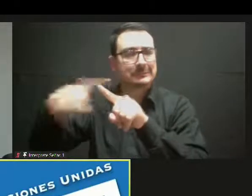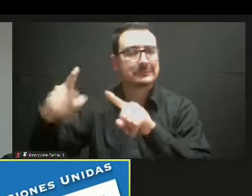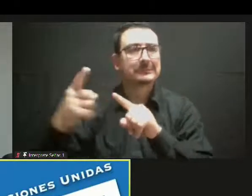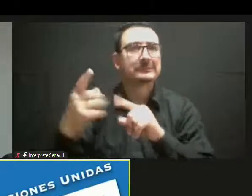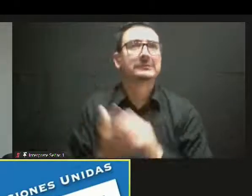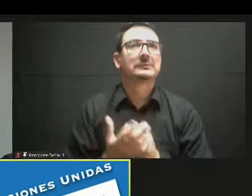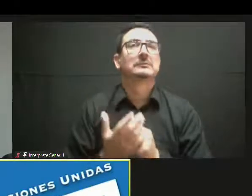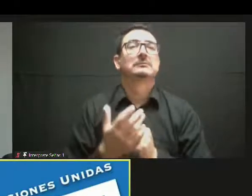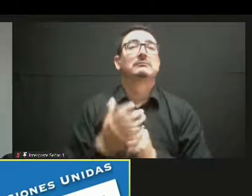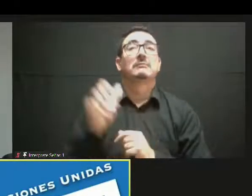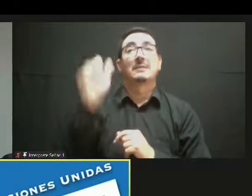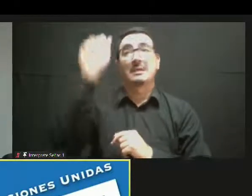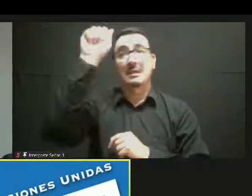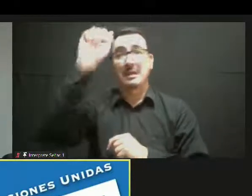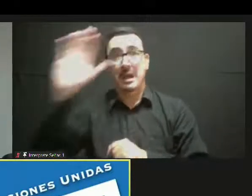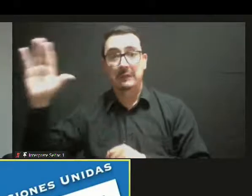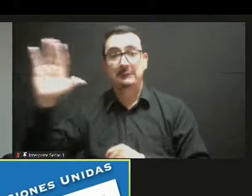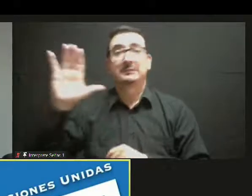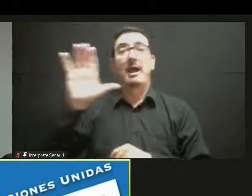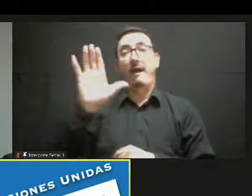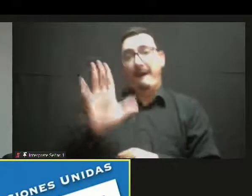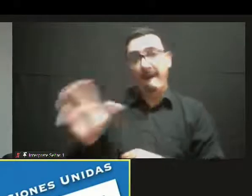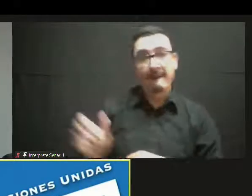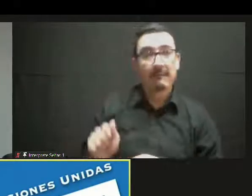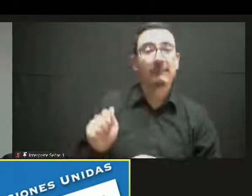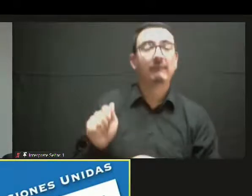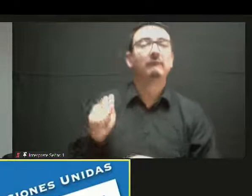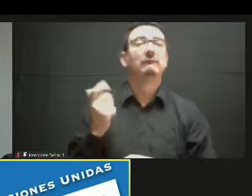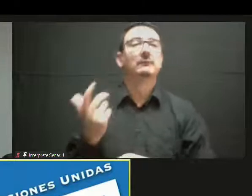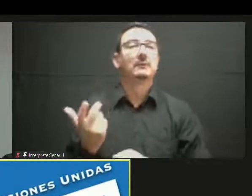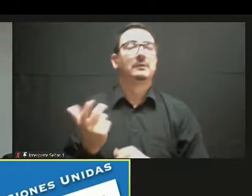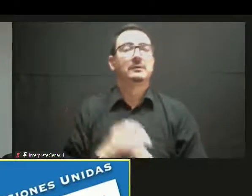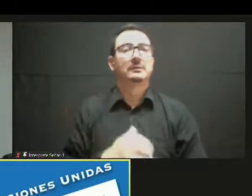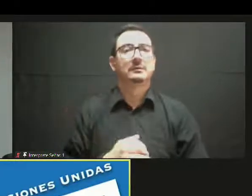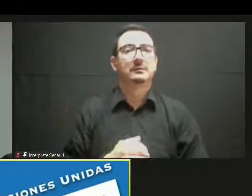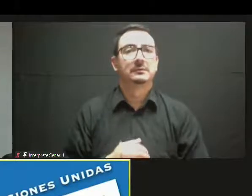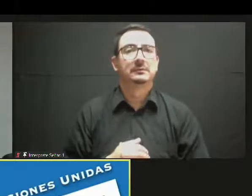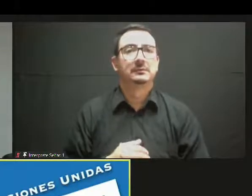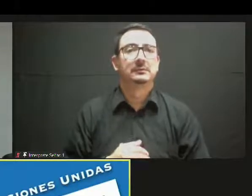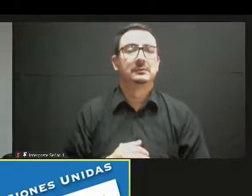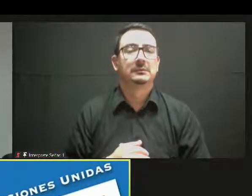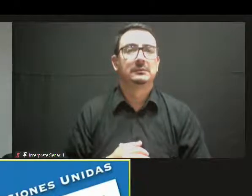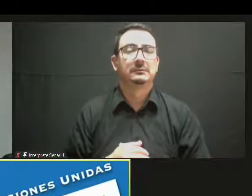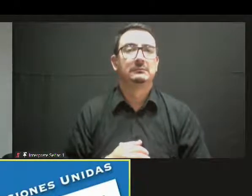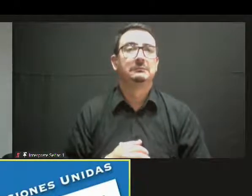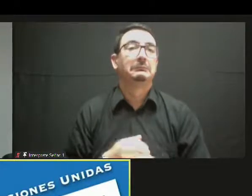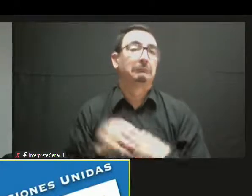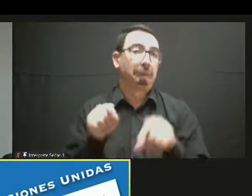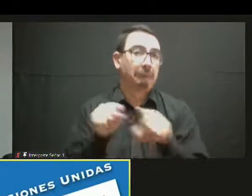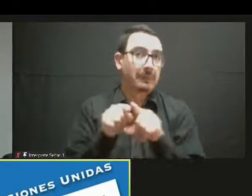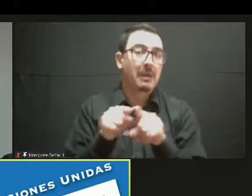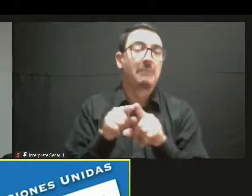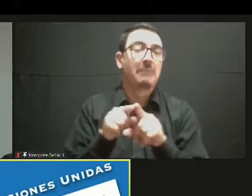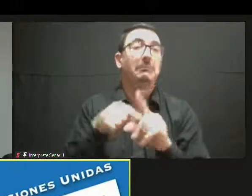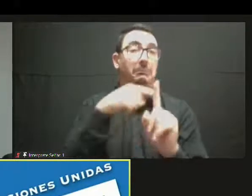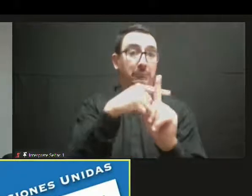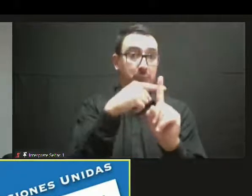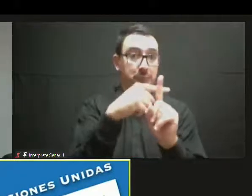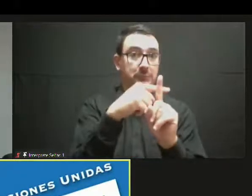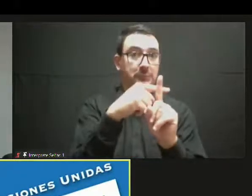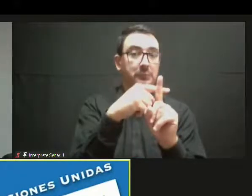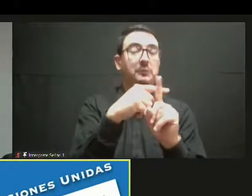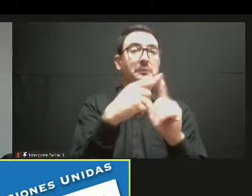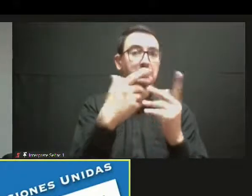main advances and also the challenges. I just would like to give some highlights of the main contributions from